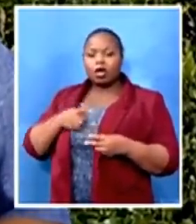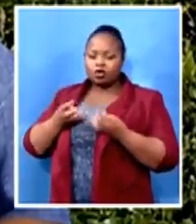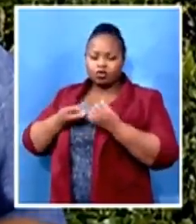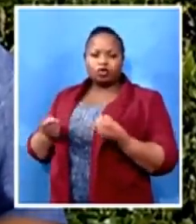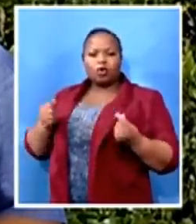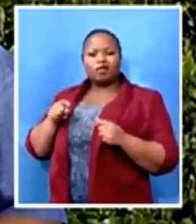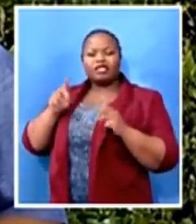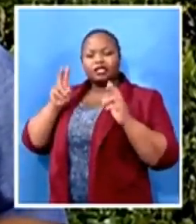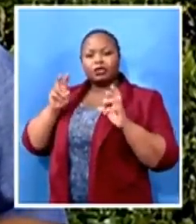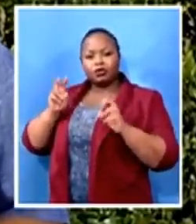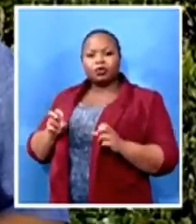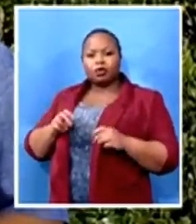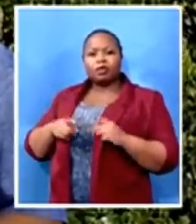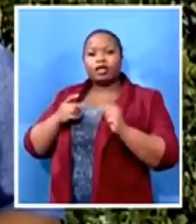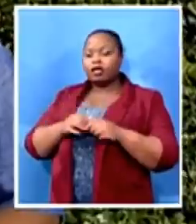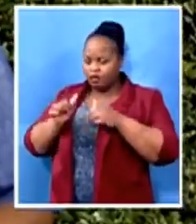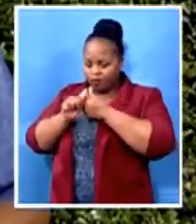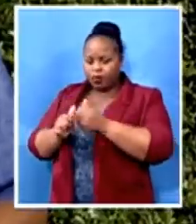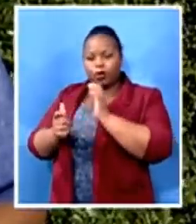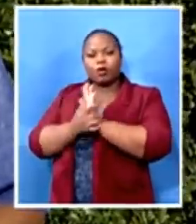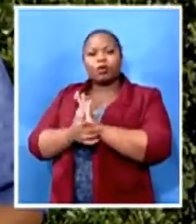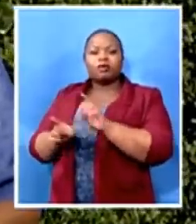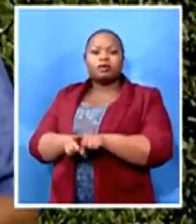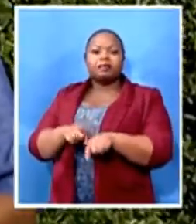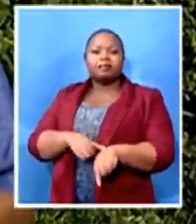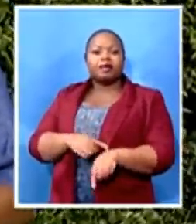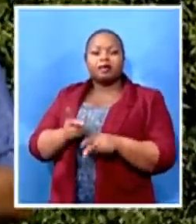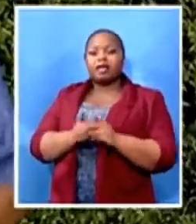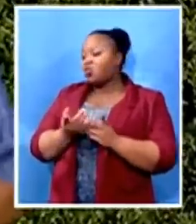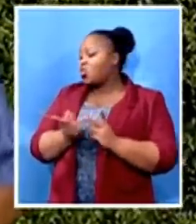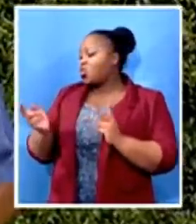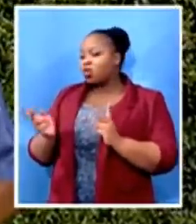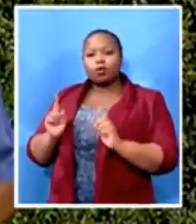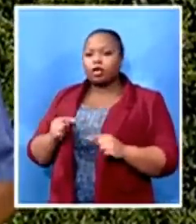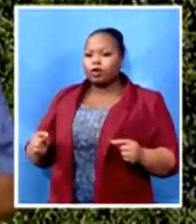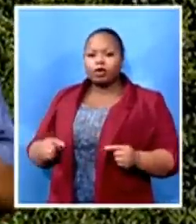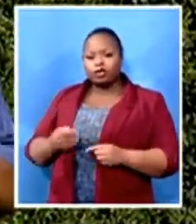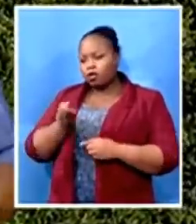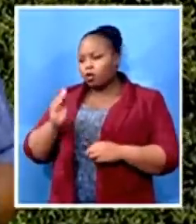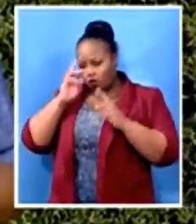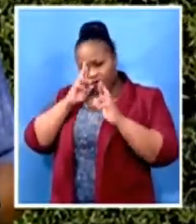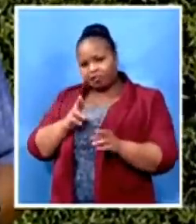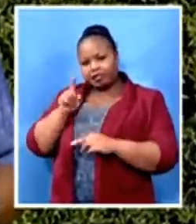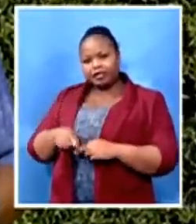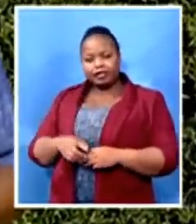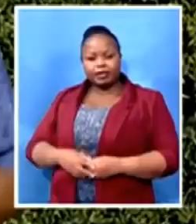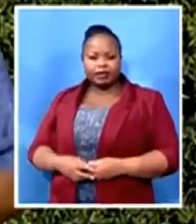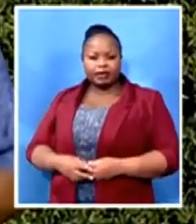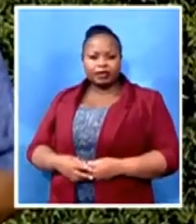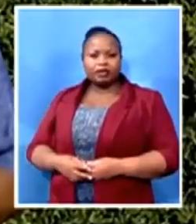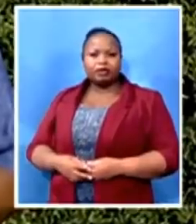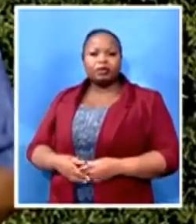there, and we must respect those laws and make everyone to respect those laws. So as I'm standing here, we are equal with the Department of